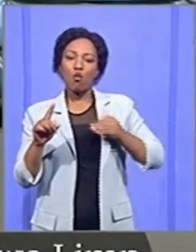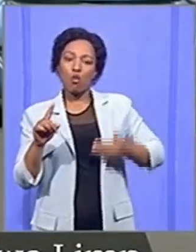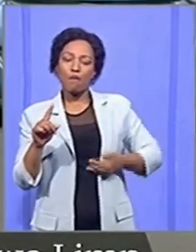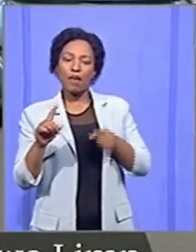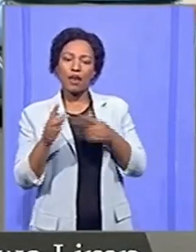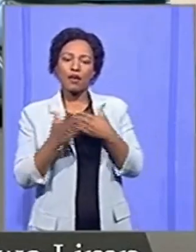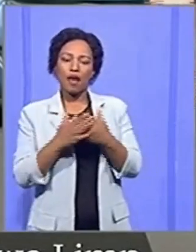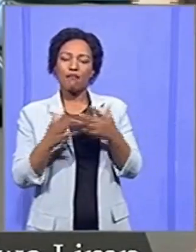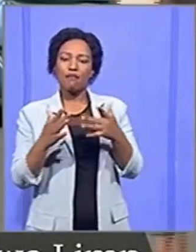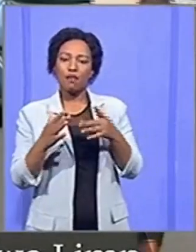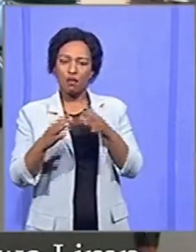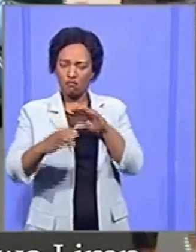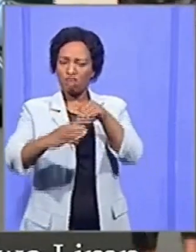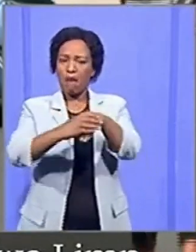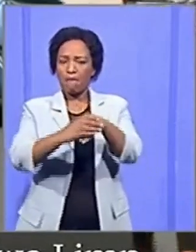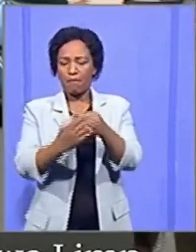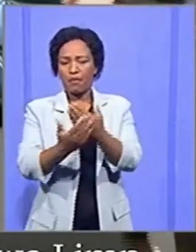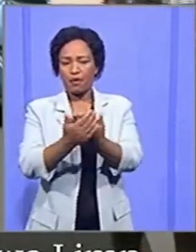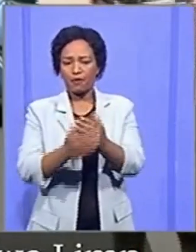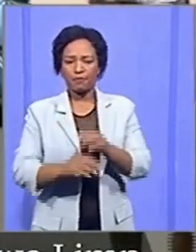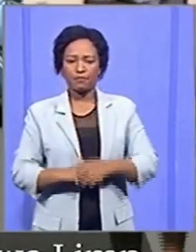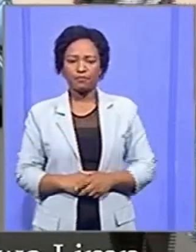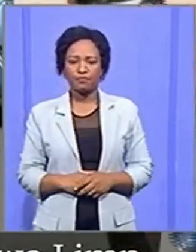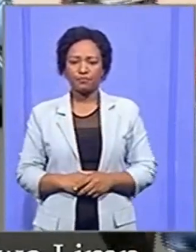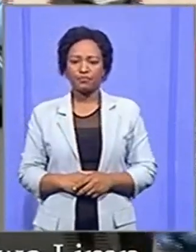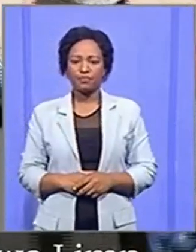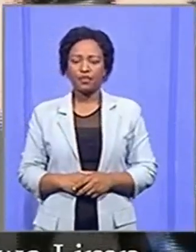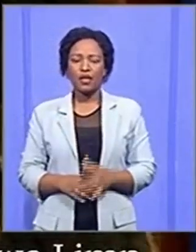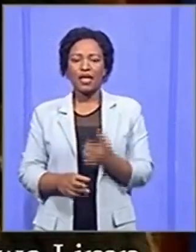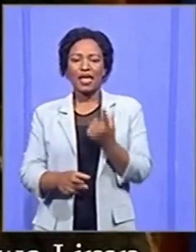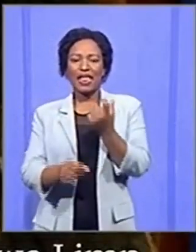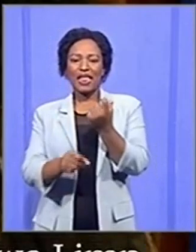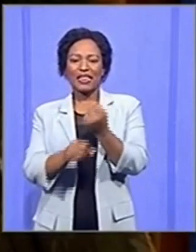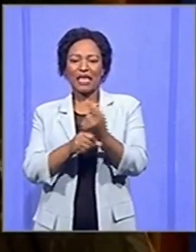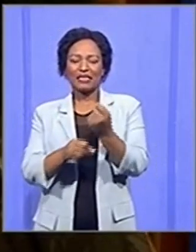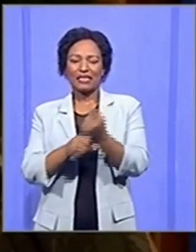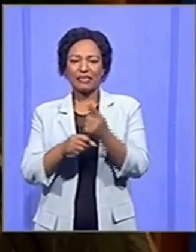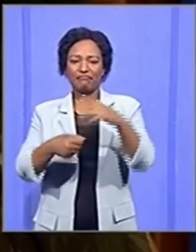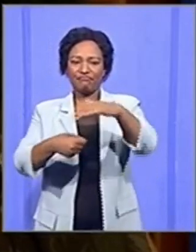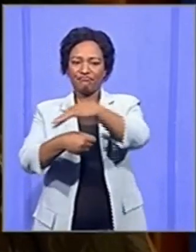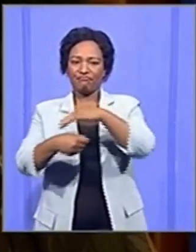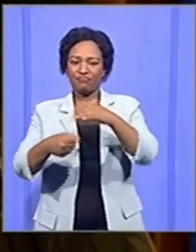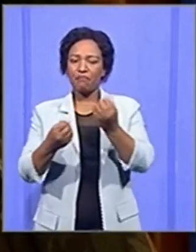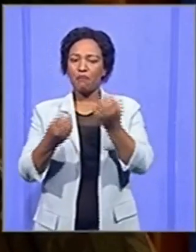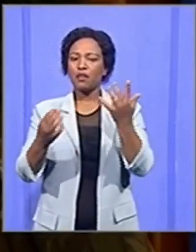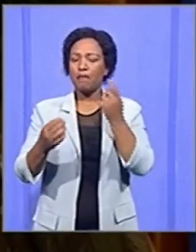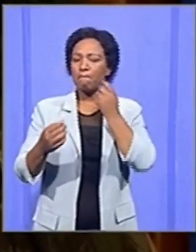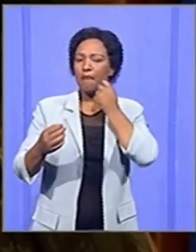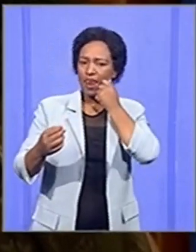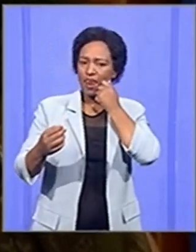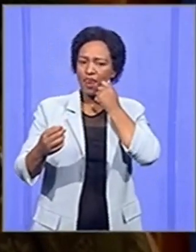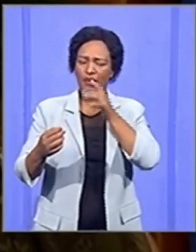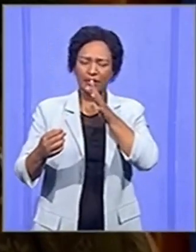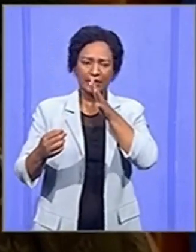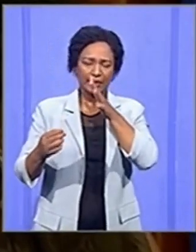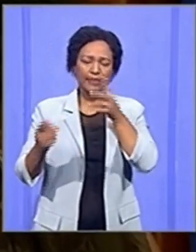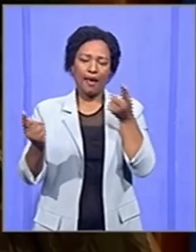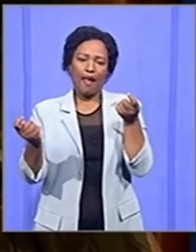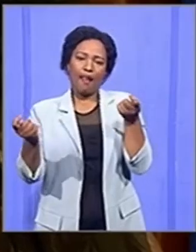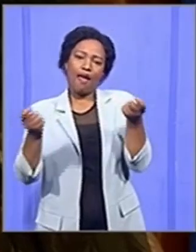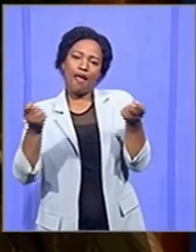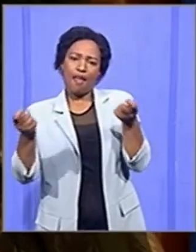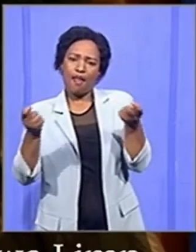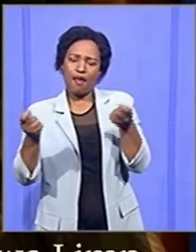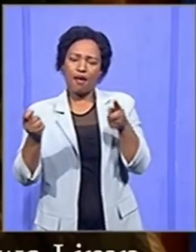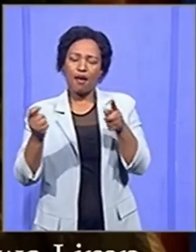ka tokologo ka mo industryng ye. The taxi industry has been the male-dominated industry, and most of the women